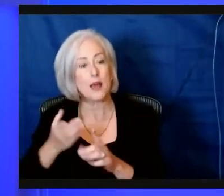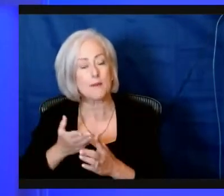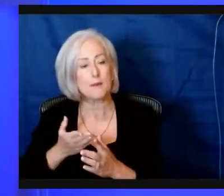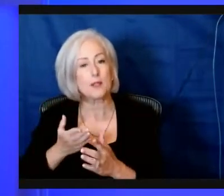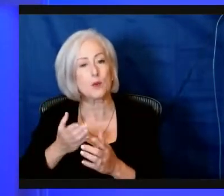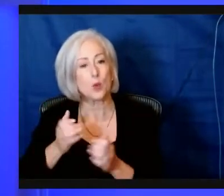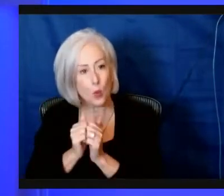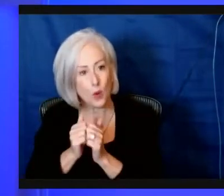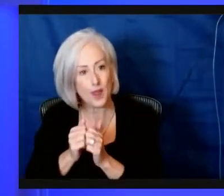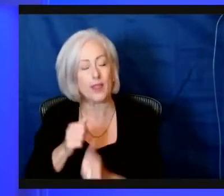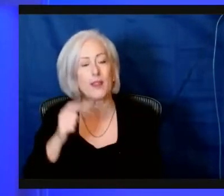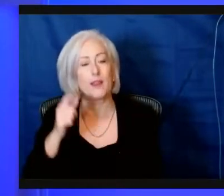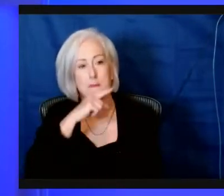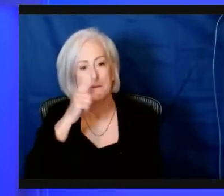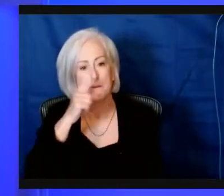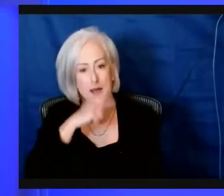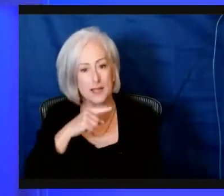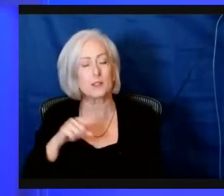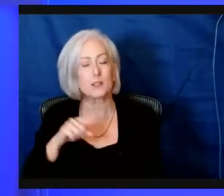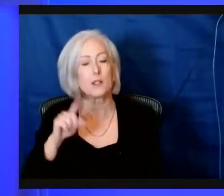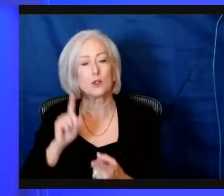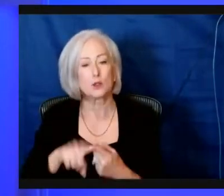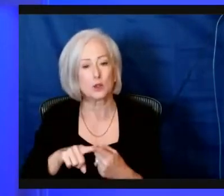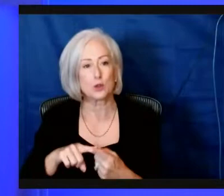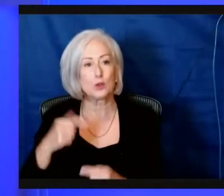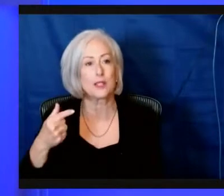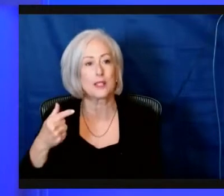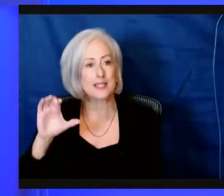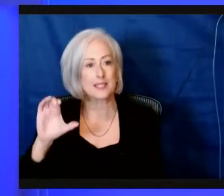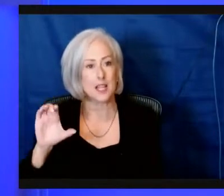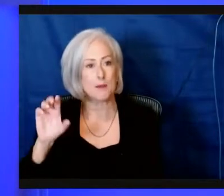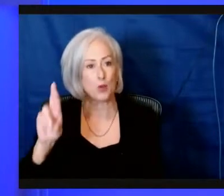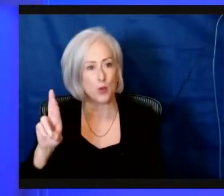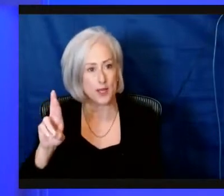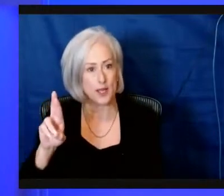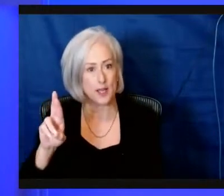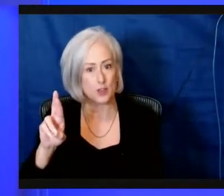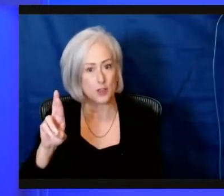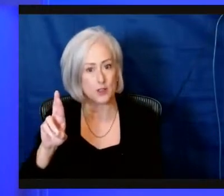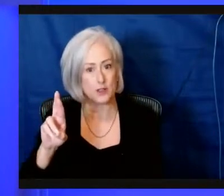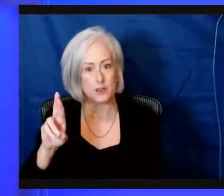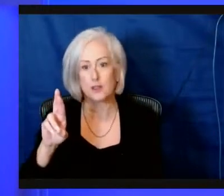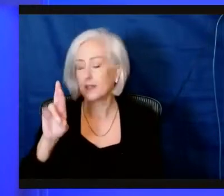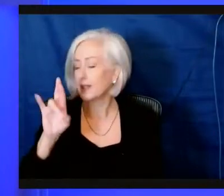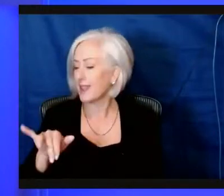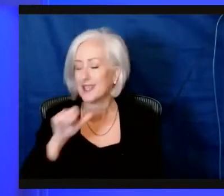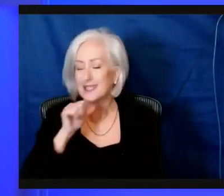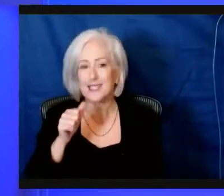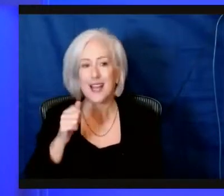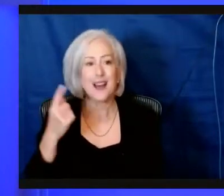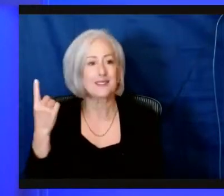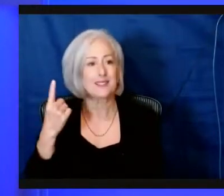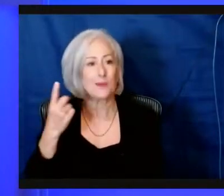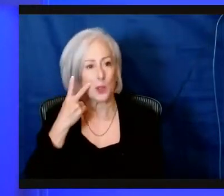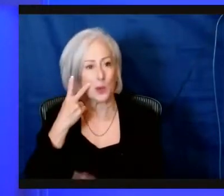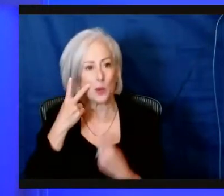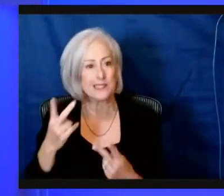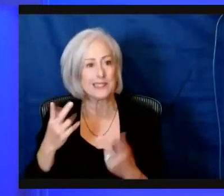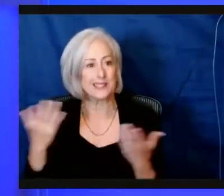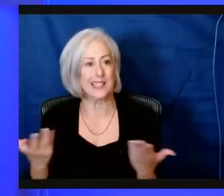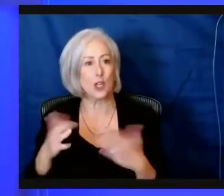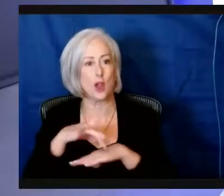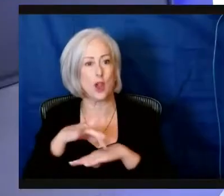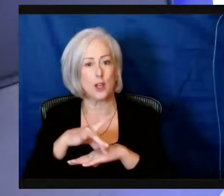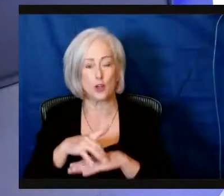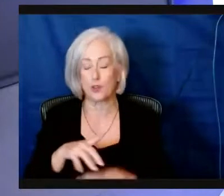galactic cosmic radiation. These are not something that we see on Earth. And that's what that linear accelerator